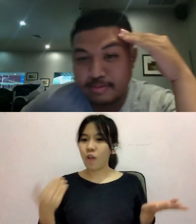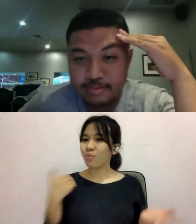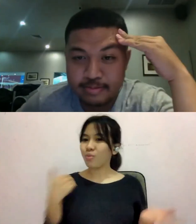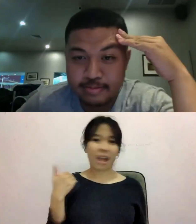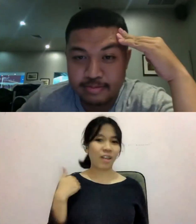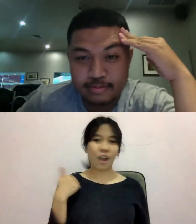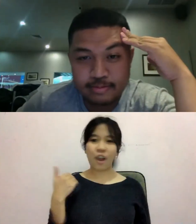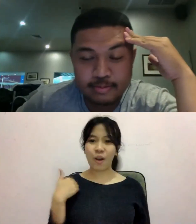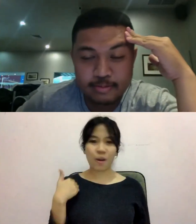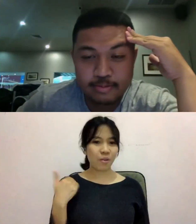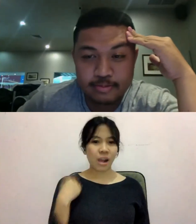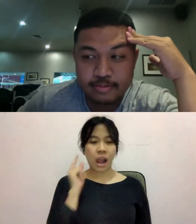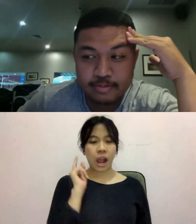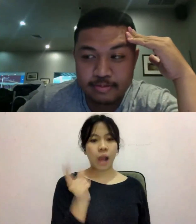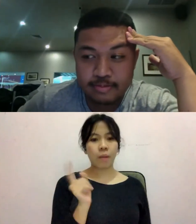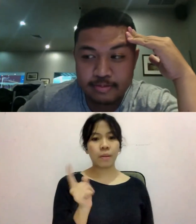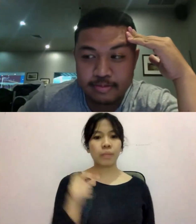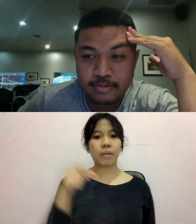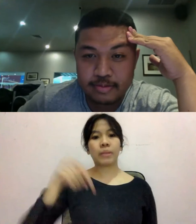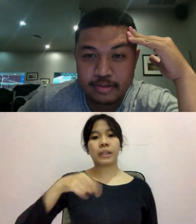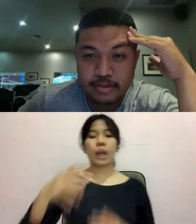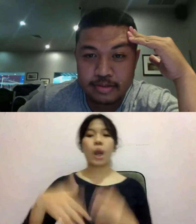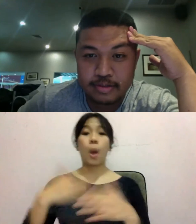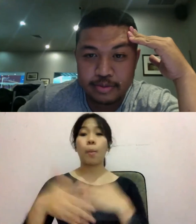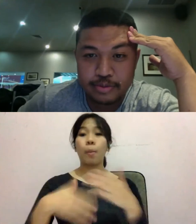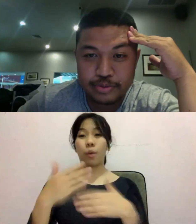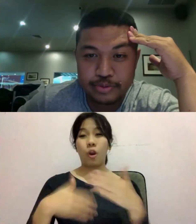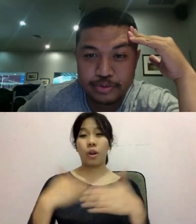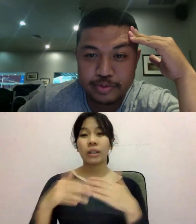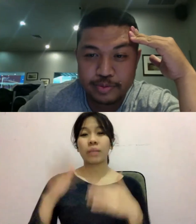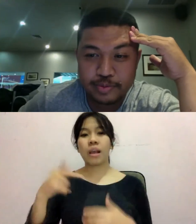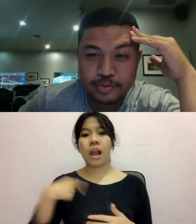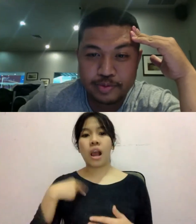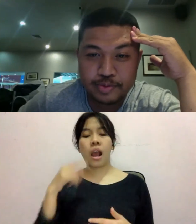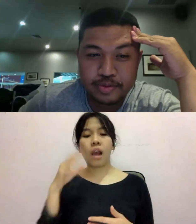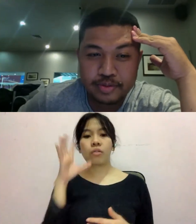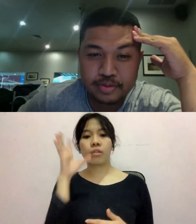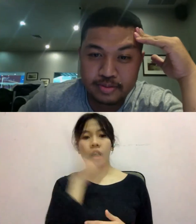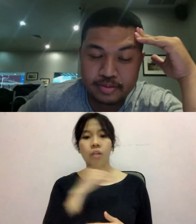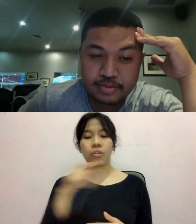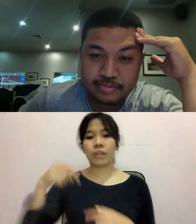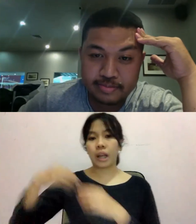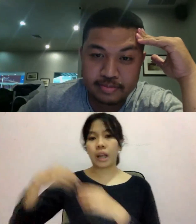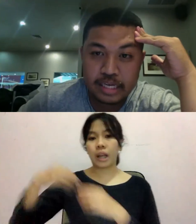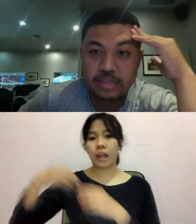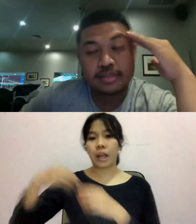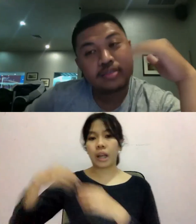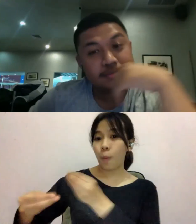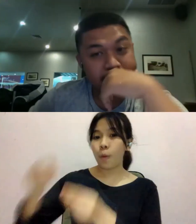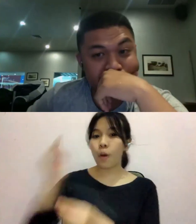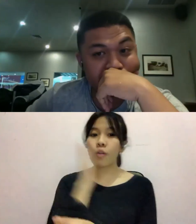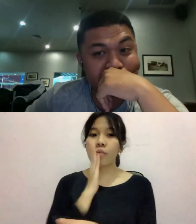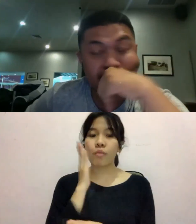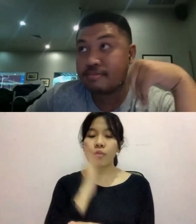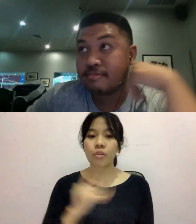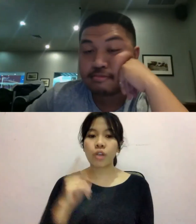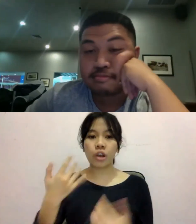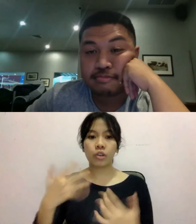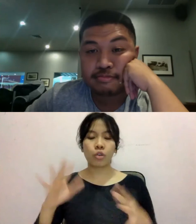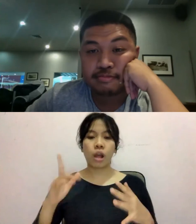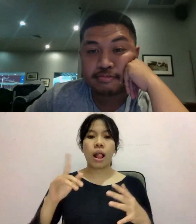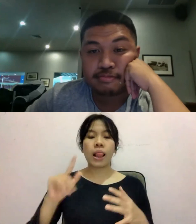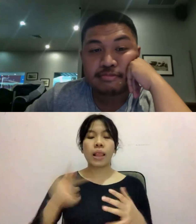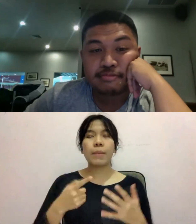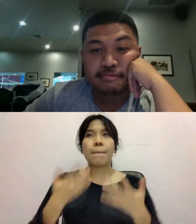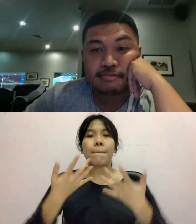a process, but I do believe that now I'm seeing the younger generations are much more liberated.